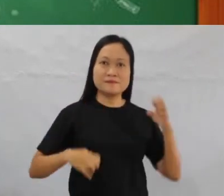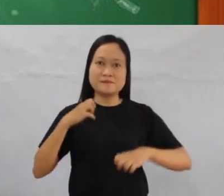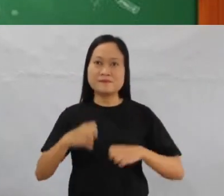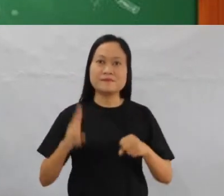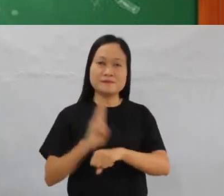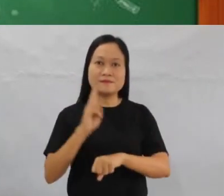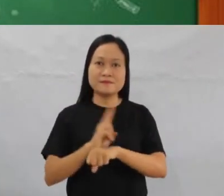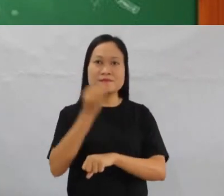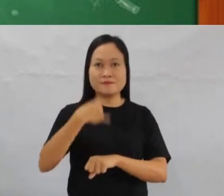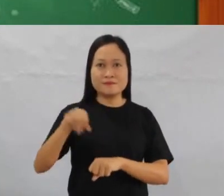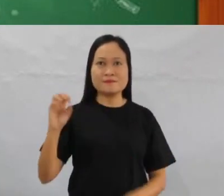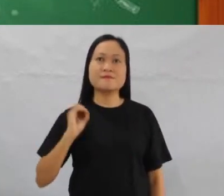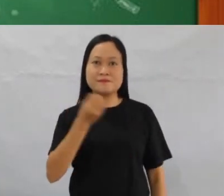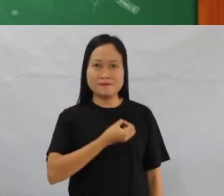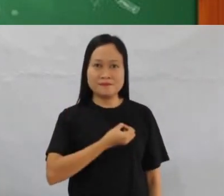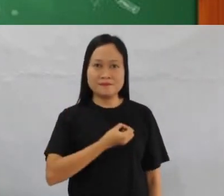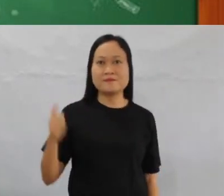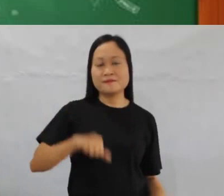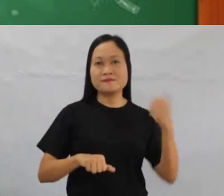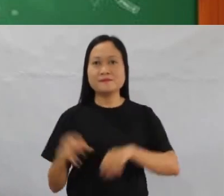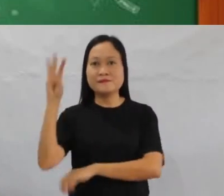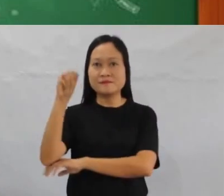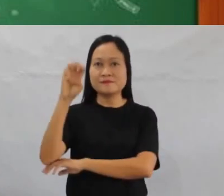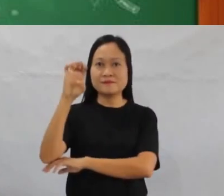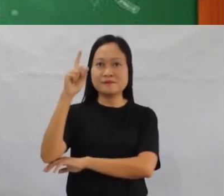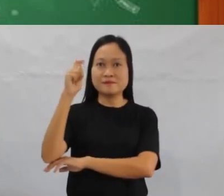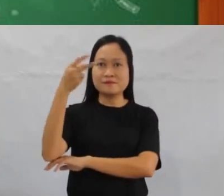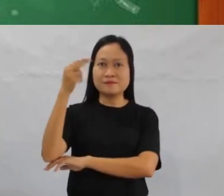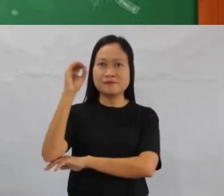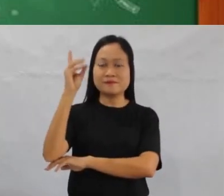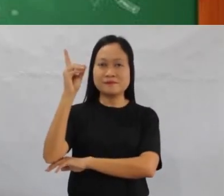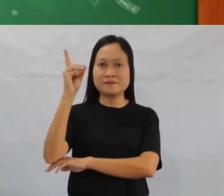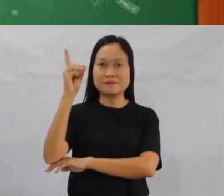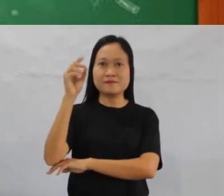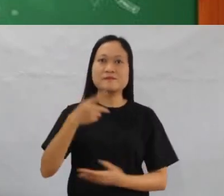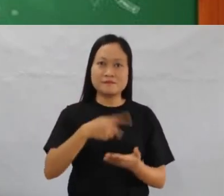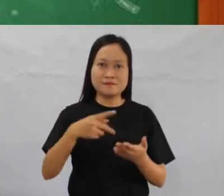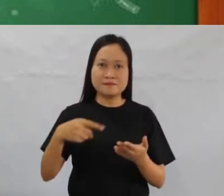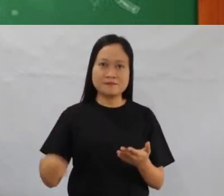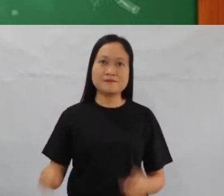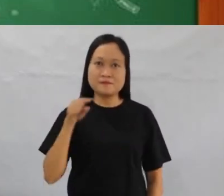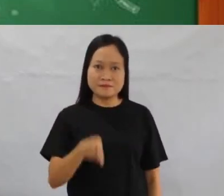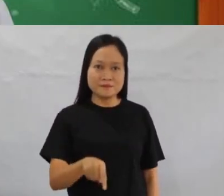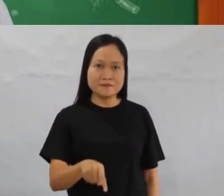using our scientific method. Write this in your science notebook.